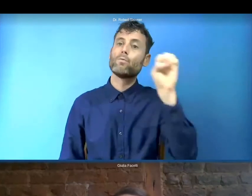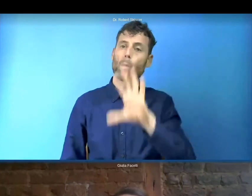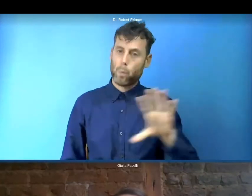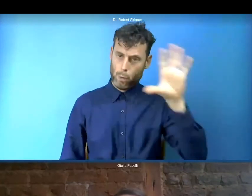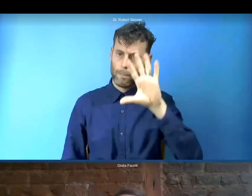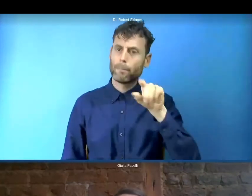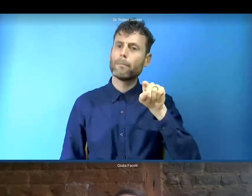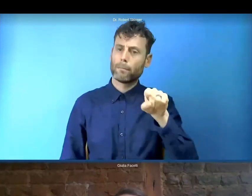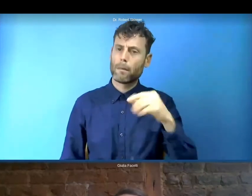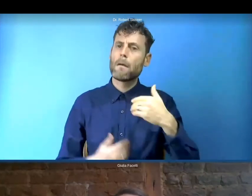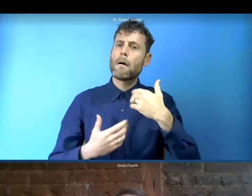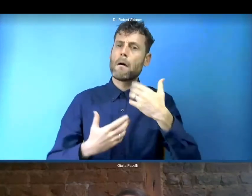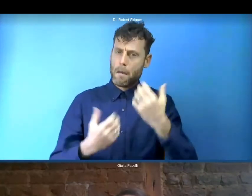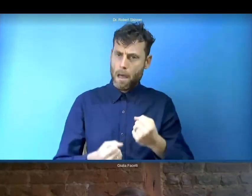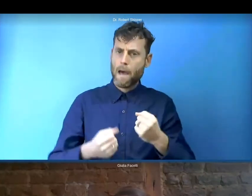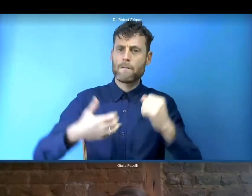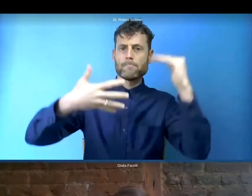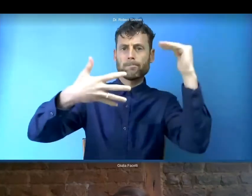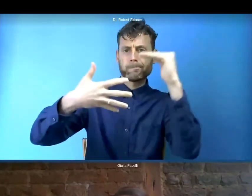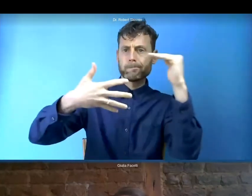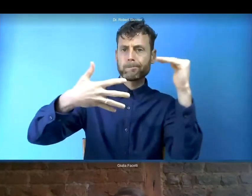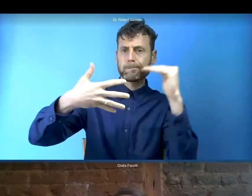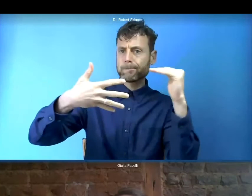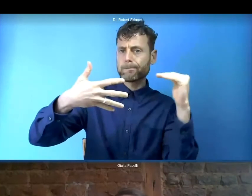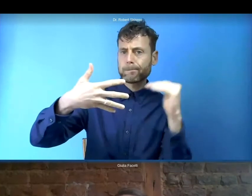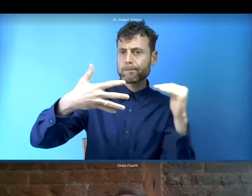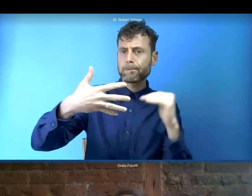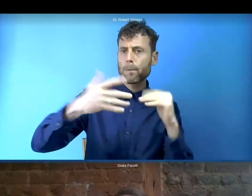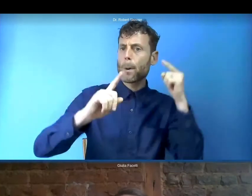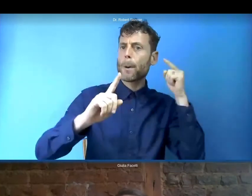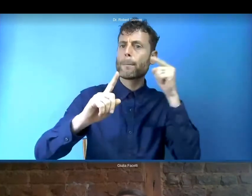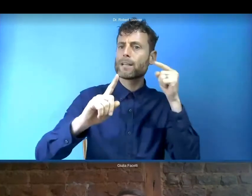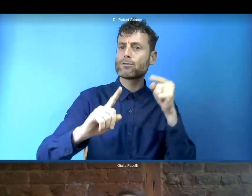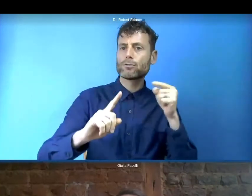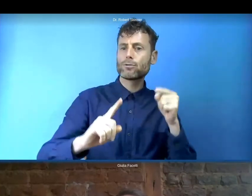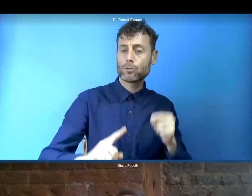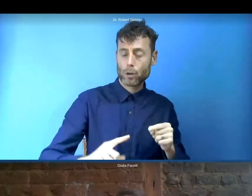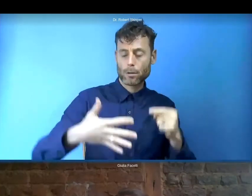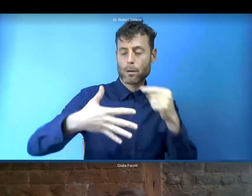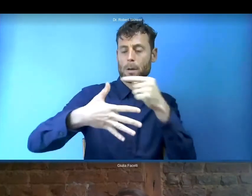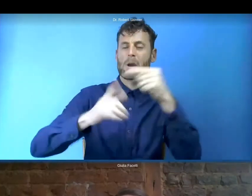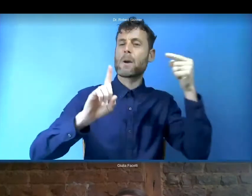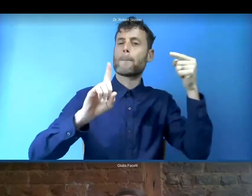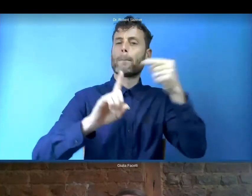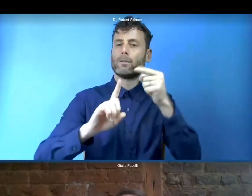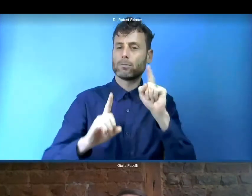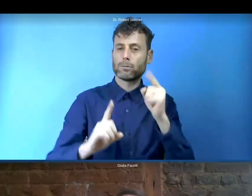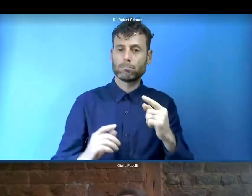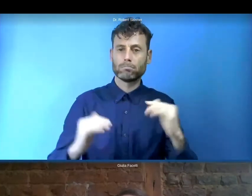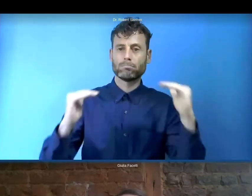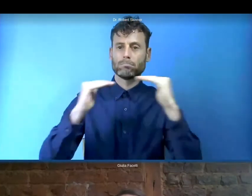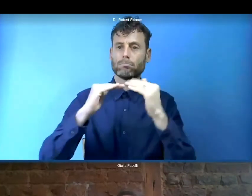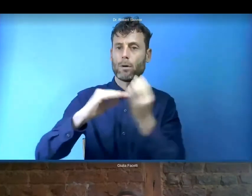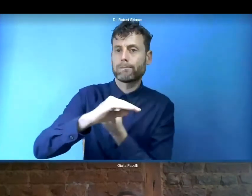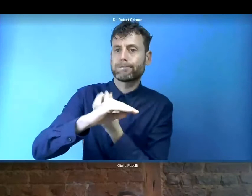proposed is on climate neutral and smart cities. And this mission will aim at support 100 cities into their